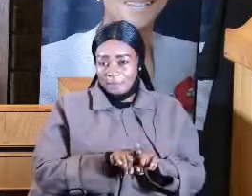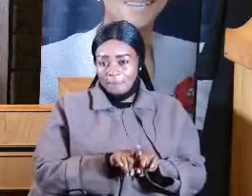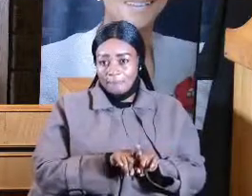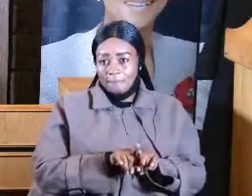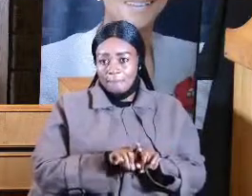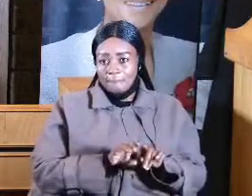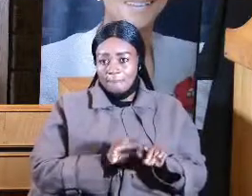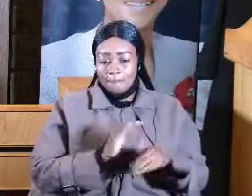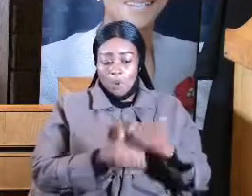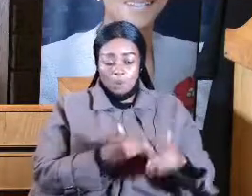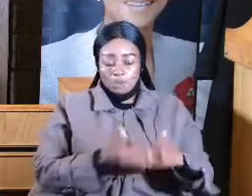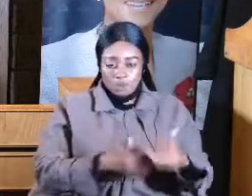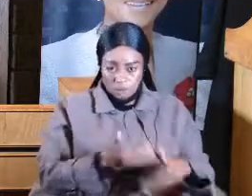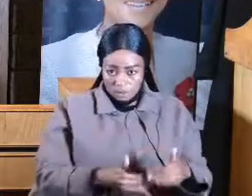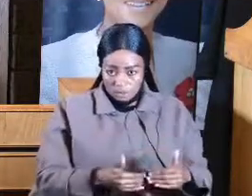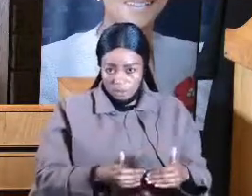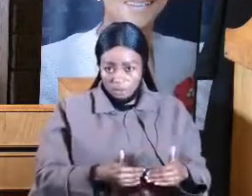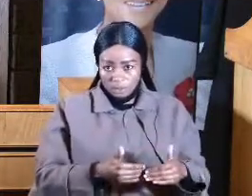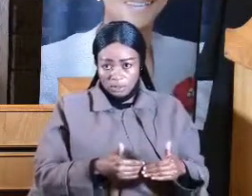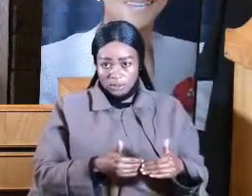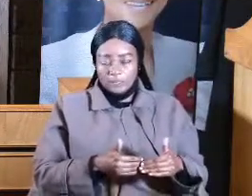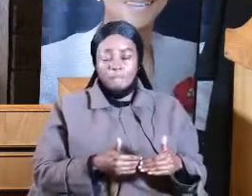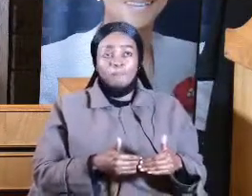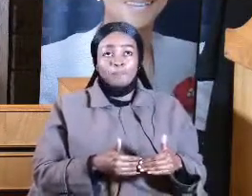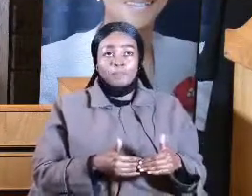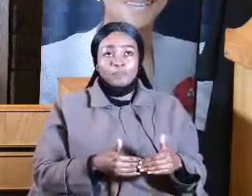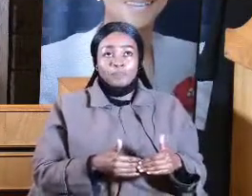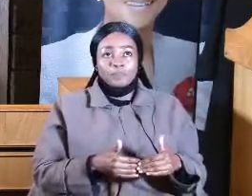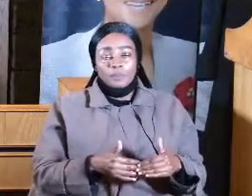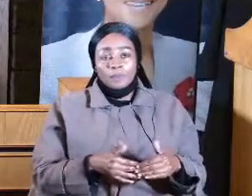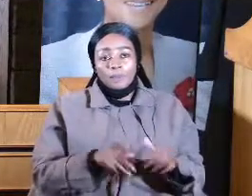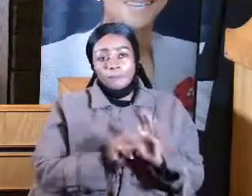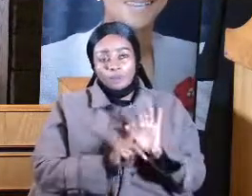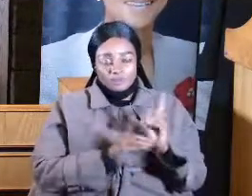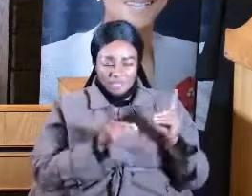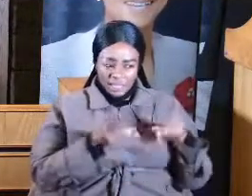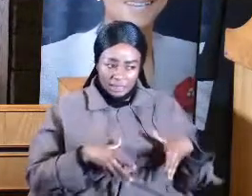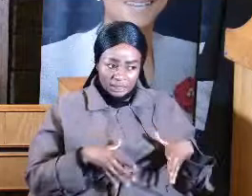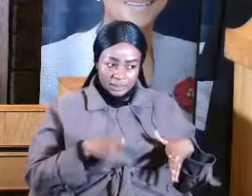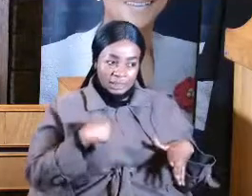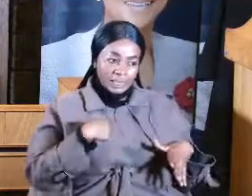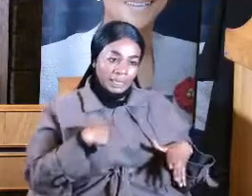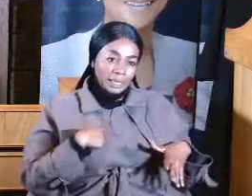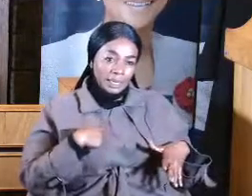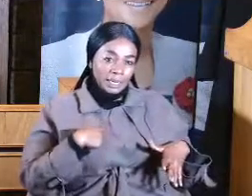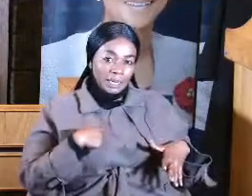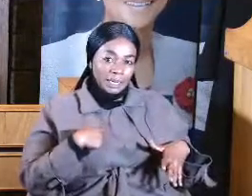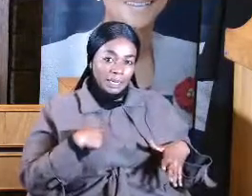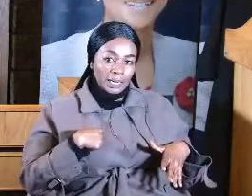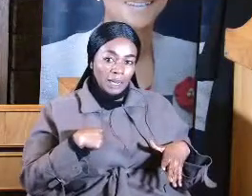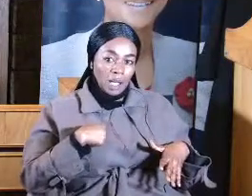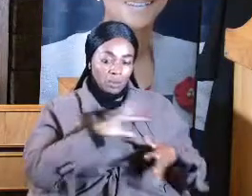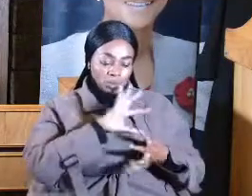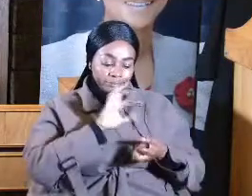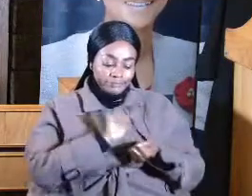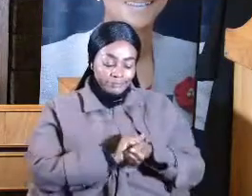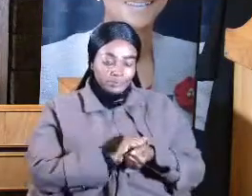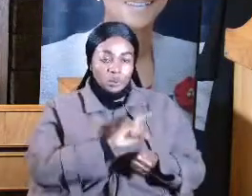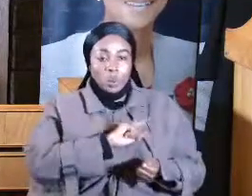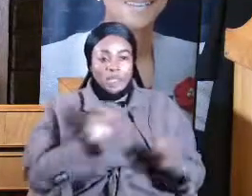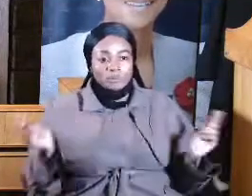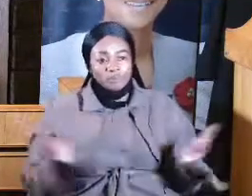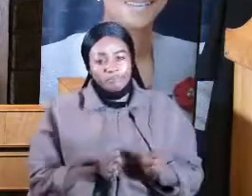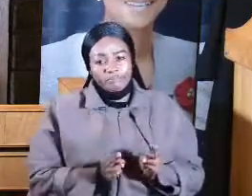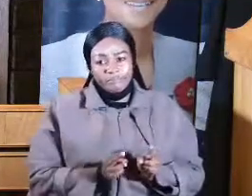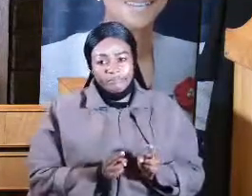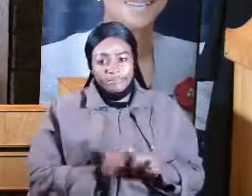distribution. Program Director, I'm just going to rattle through my presentation because of time.